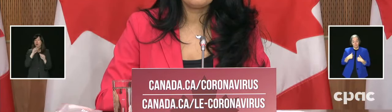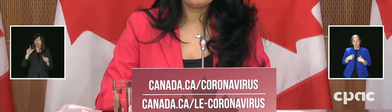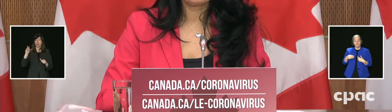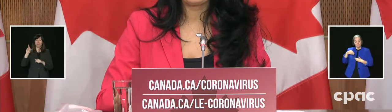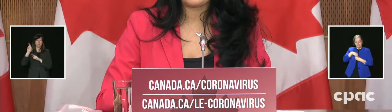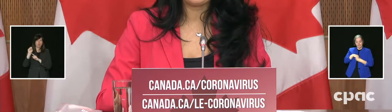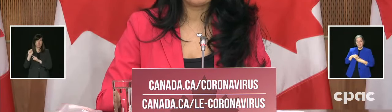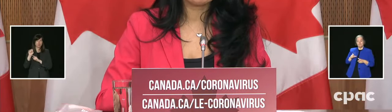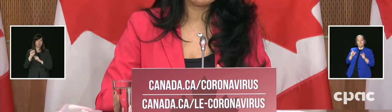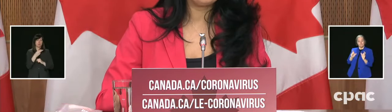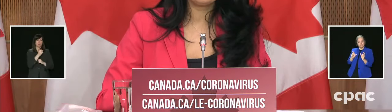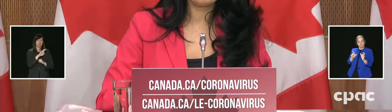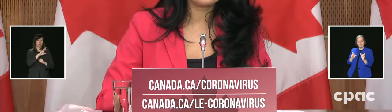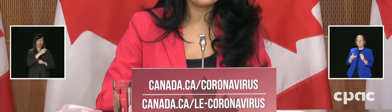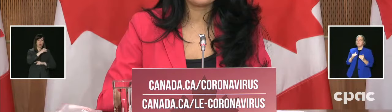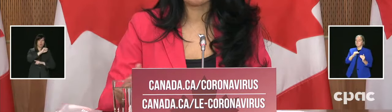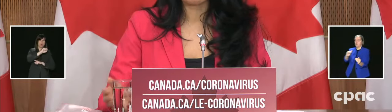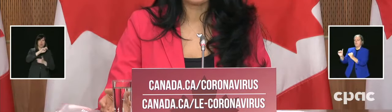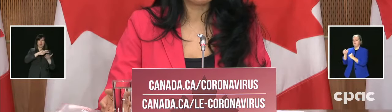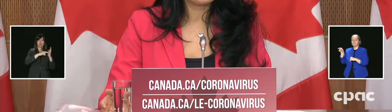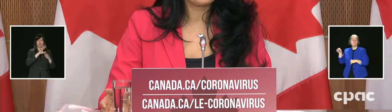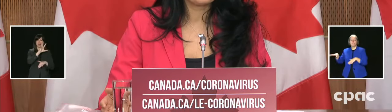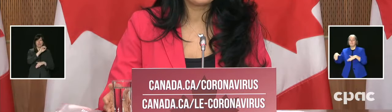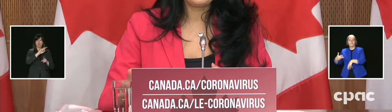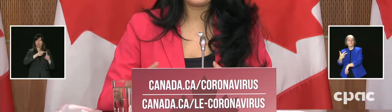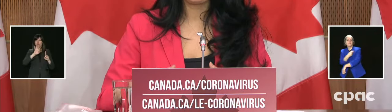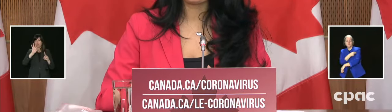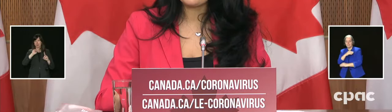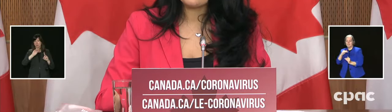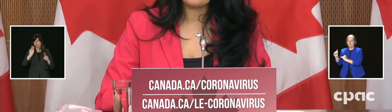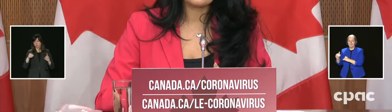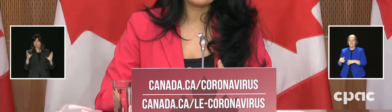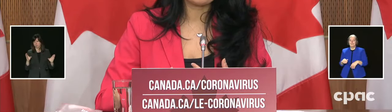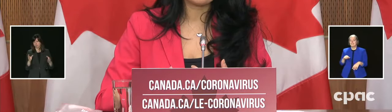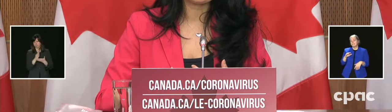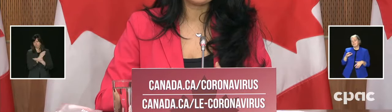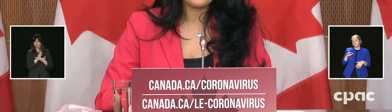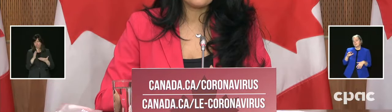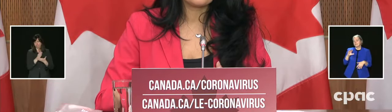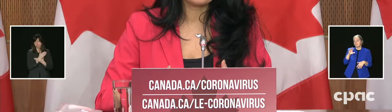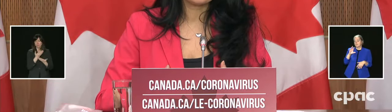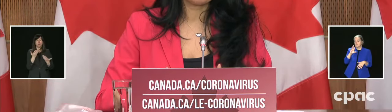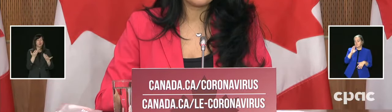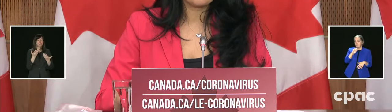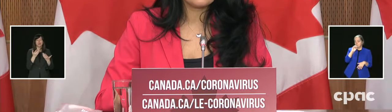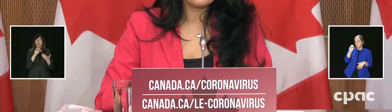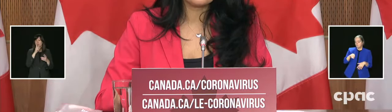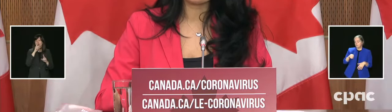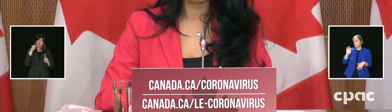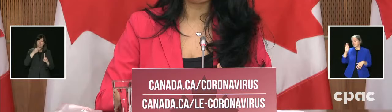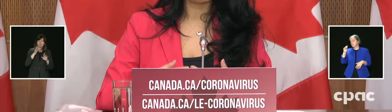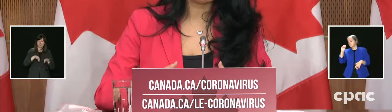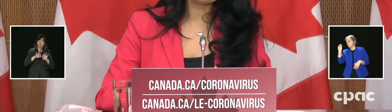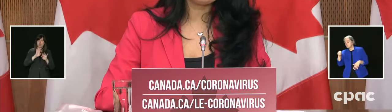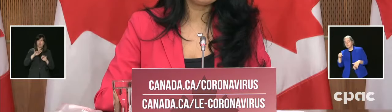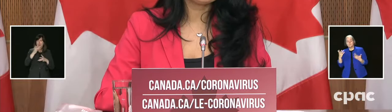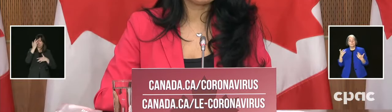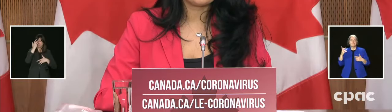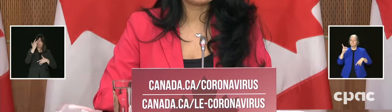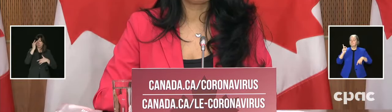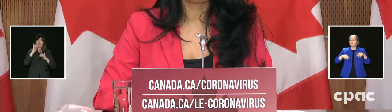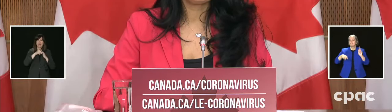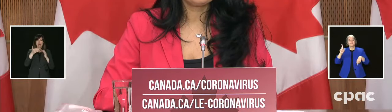immunity can be really anywhere from 50% to 90%. And it's a characteristic of how contagious the virus is. So the reason that